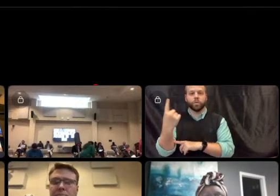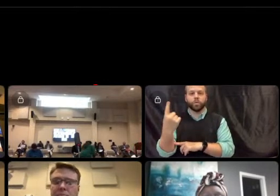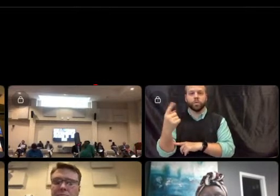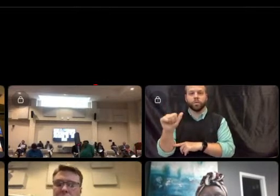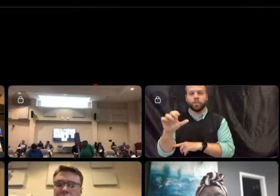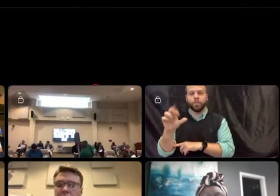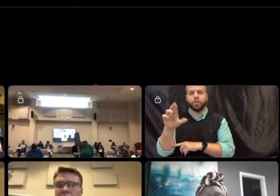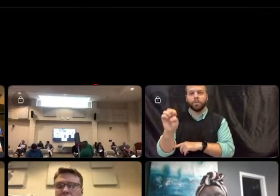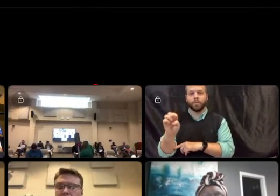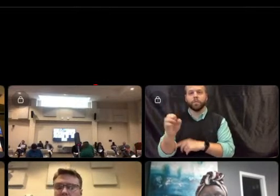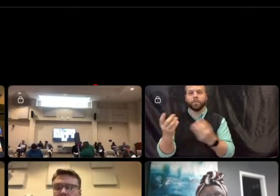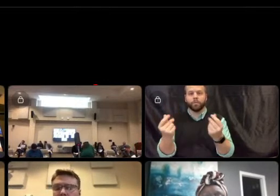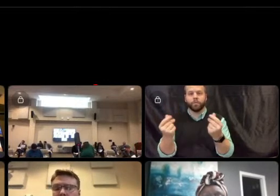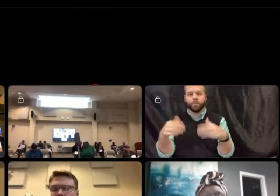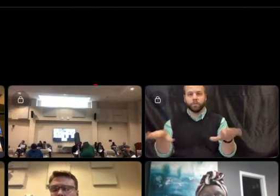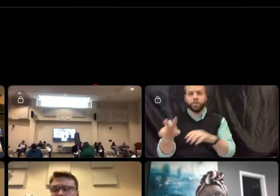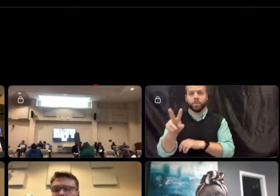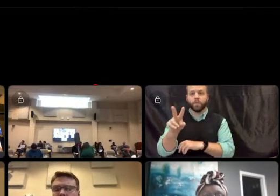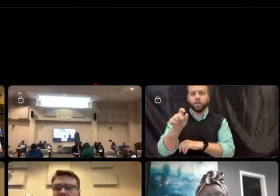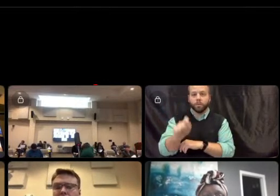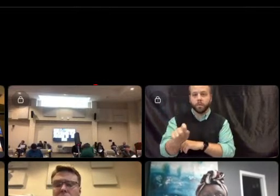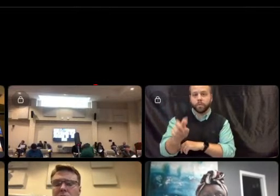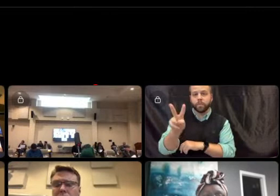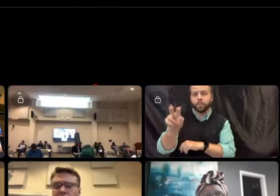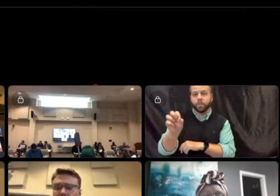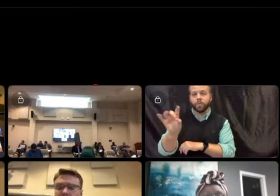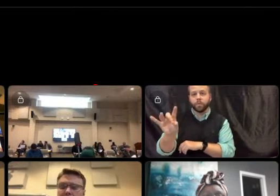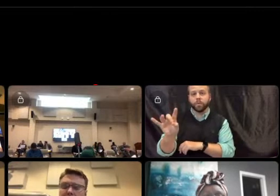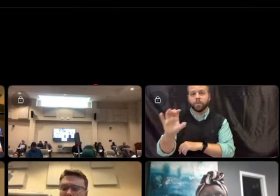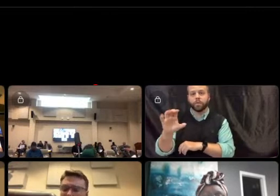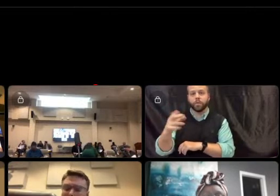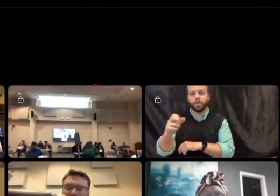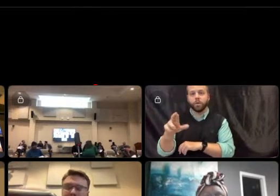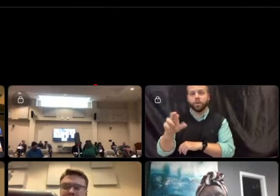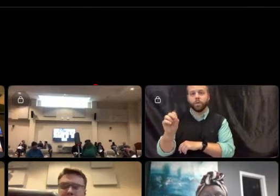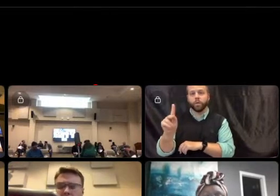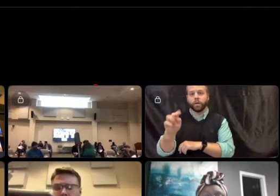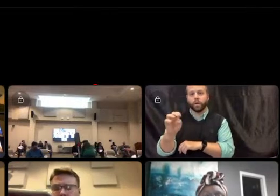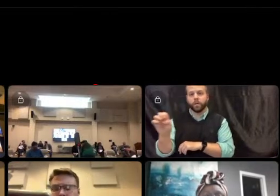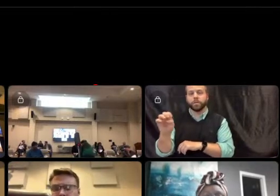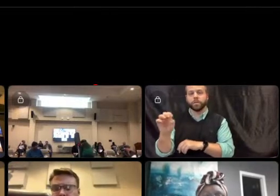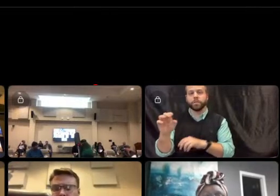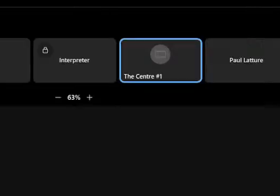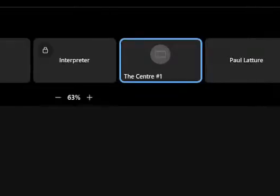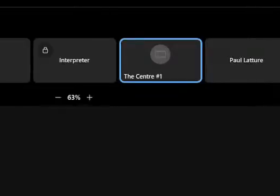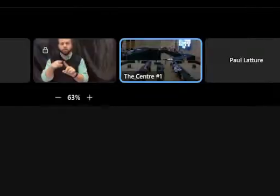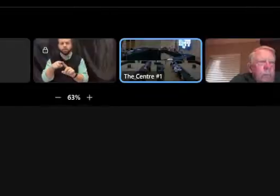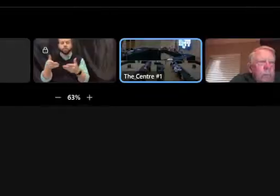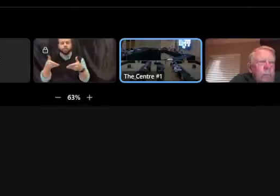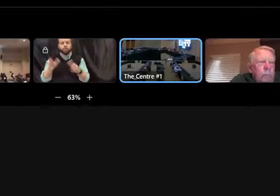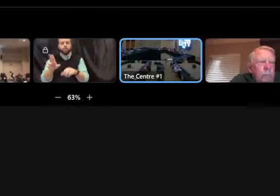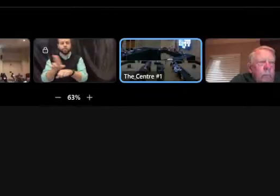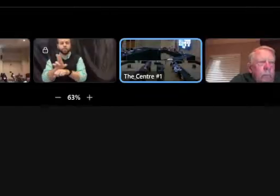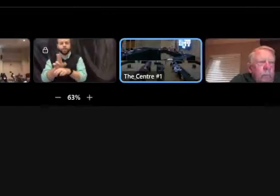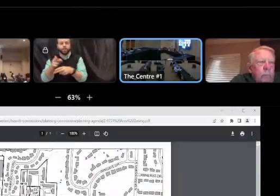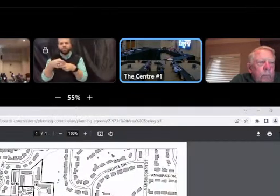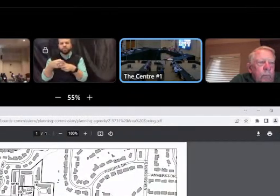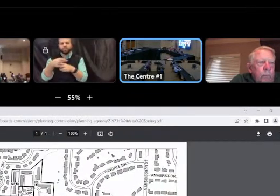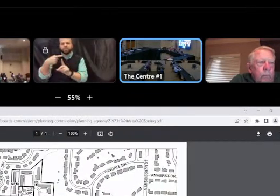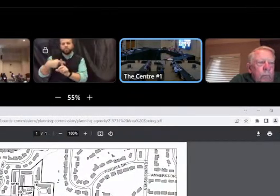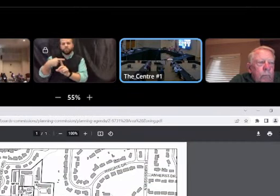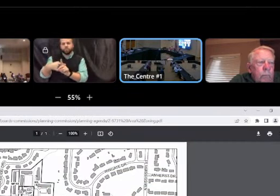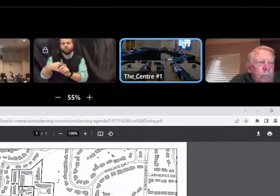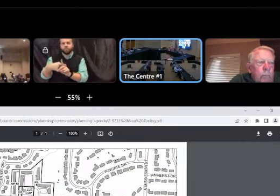at 208 Cherokee Circle from R2 to PDC to allow use of the property as a short-term rental